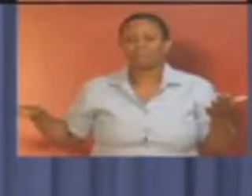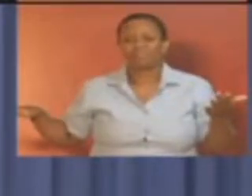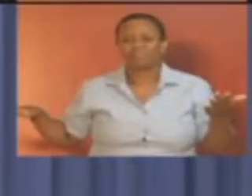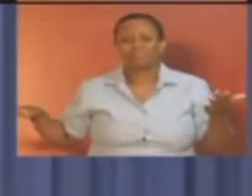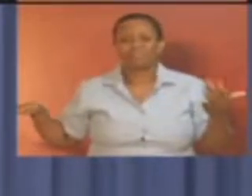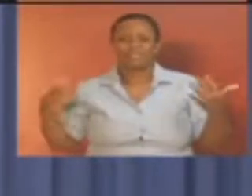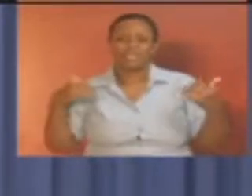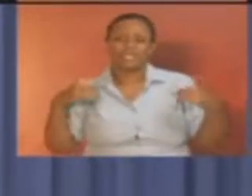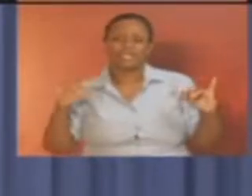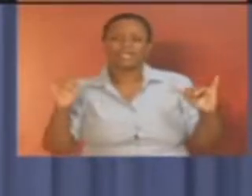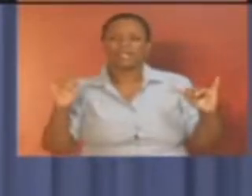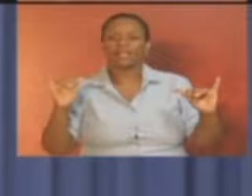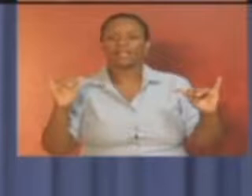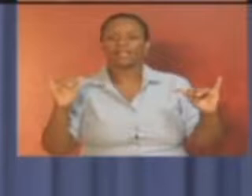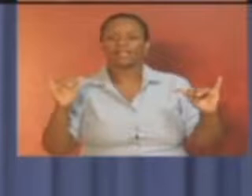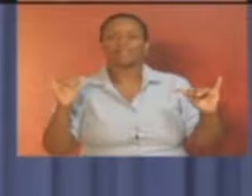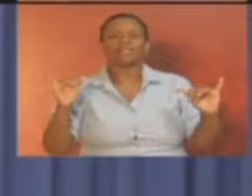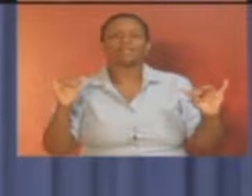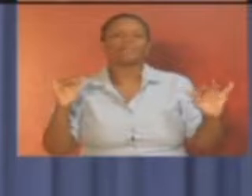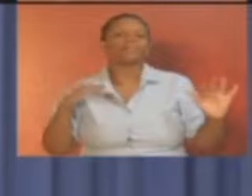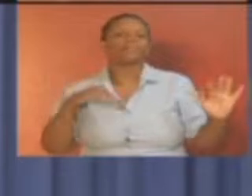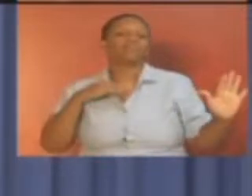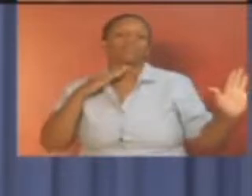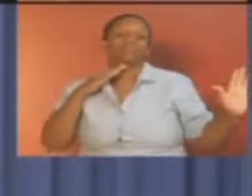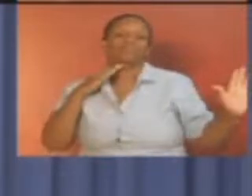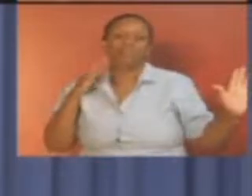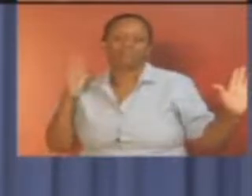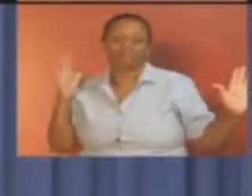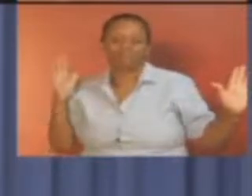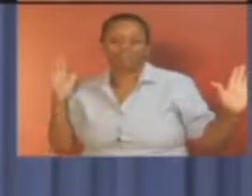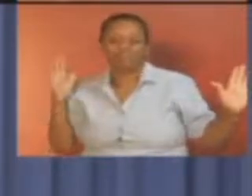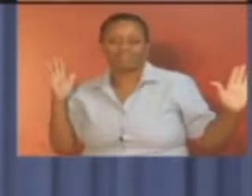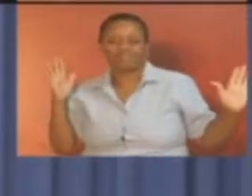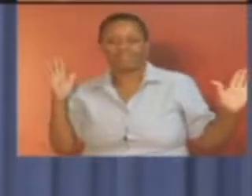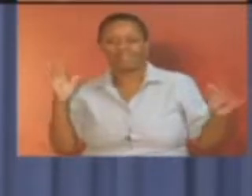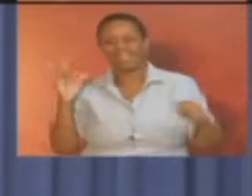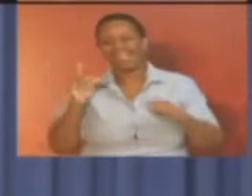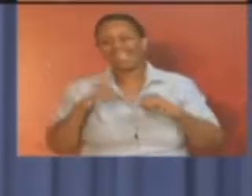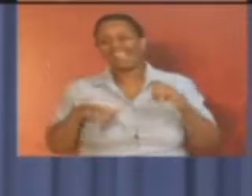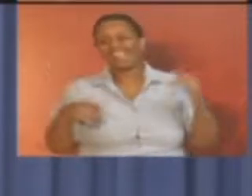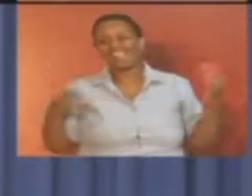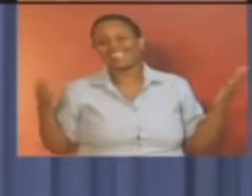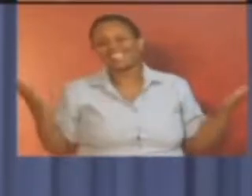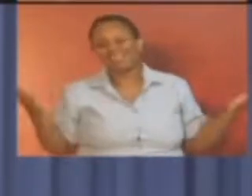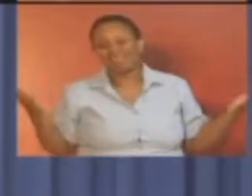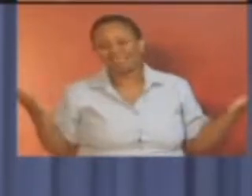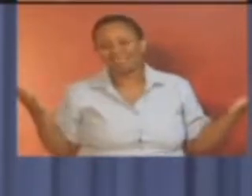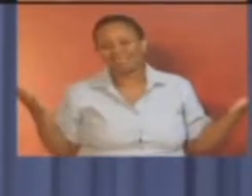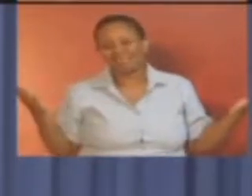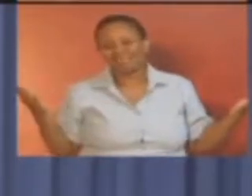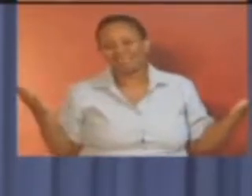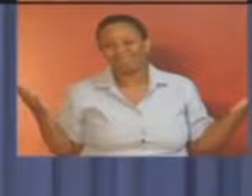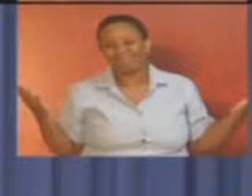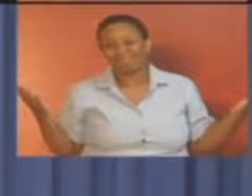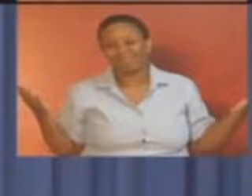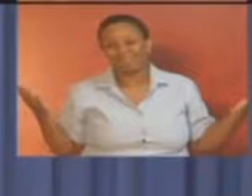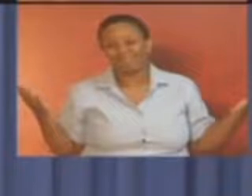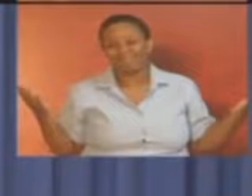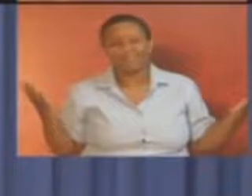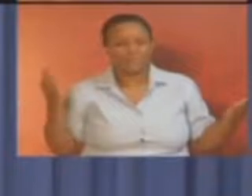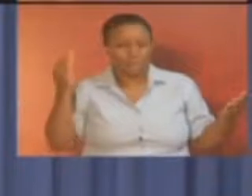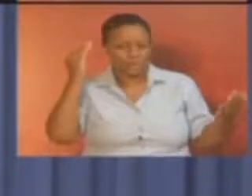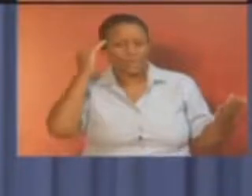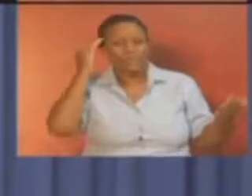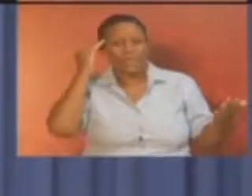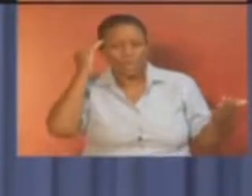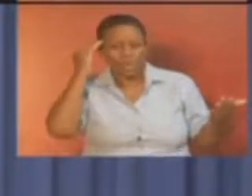dignity and the kind of sustenance that's required, especially where children are involved. It is my commitment to this